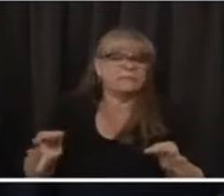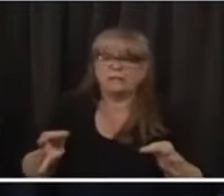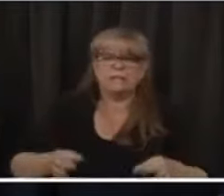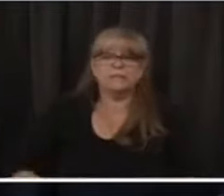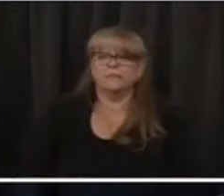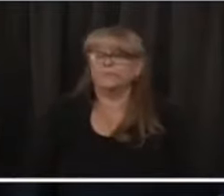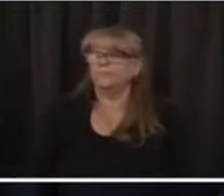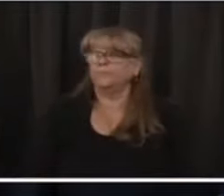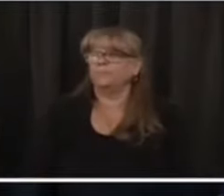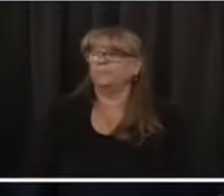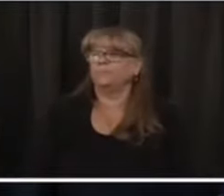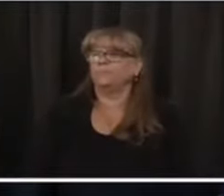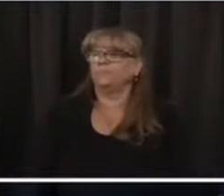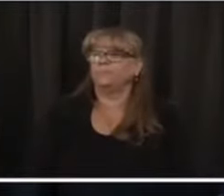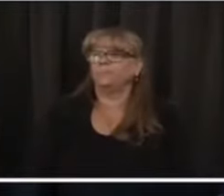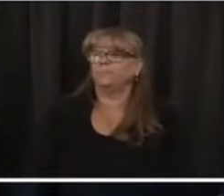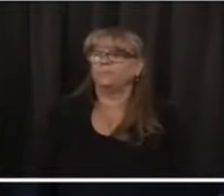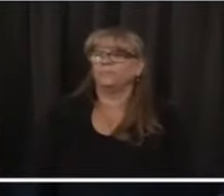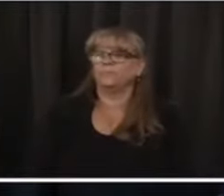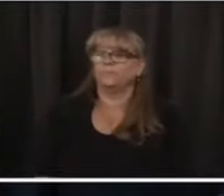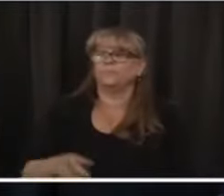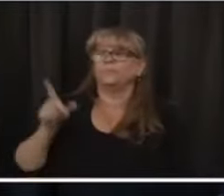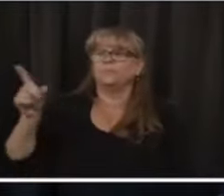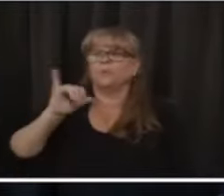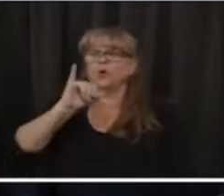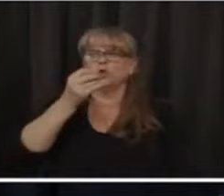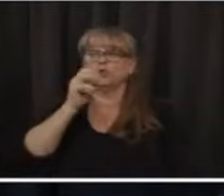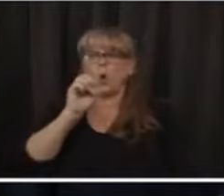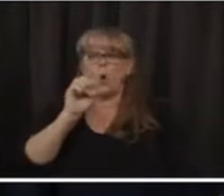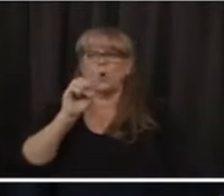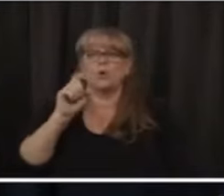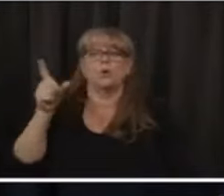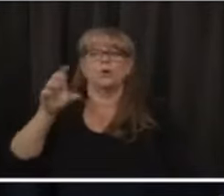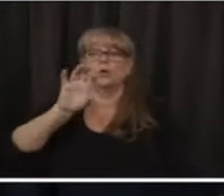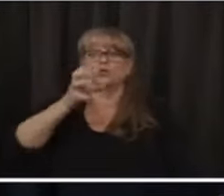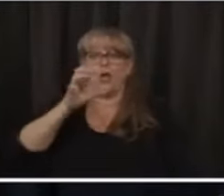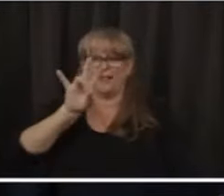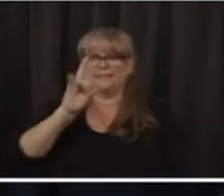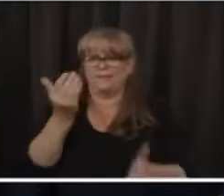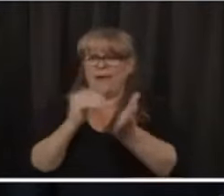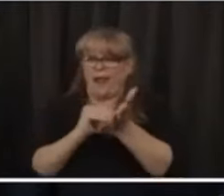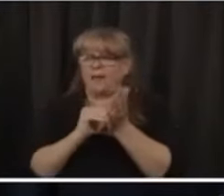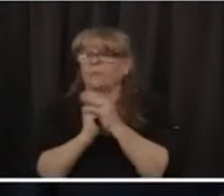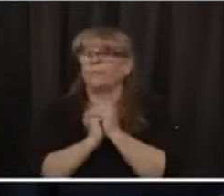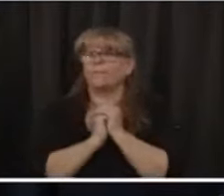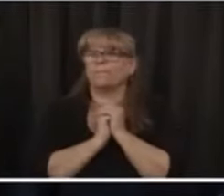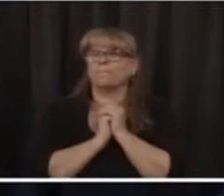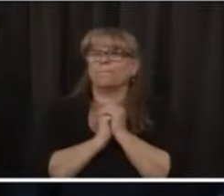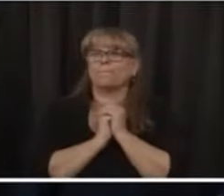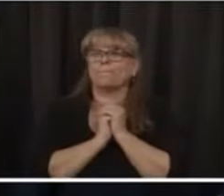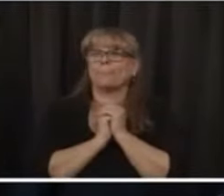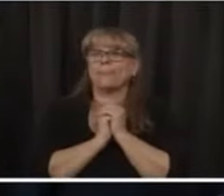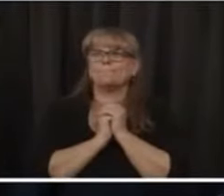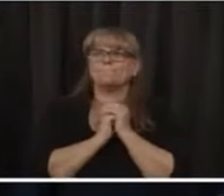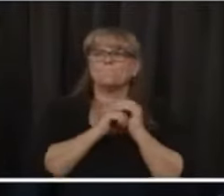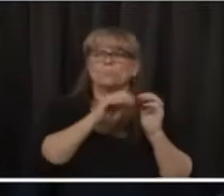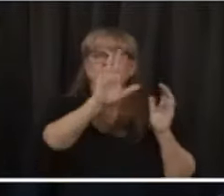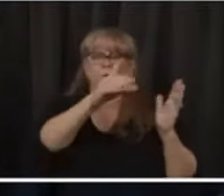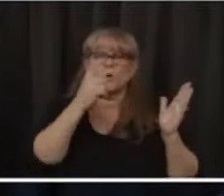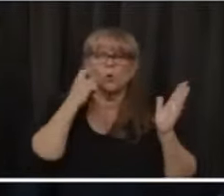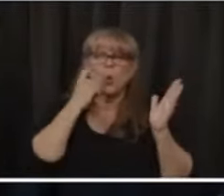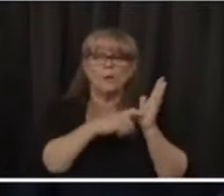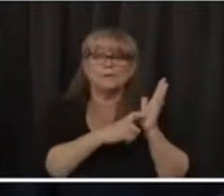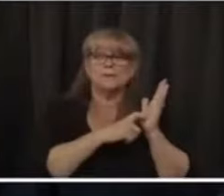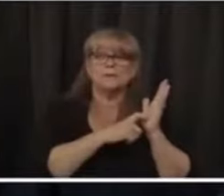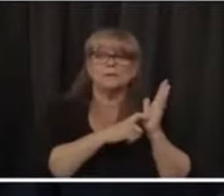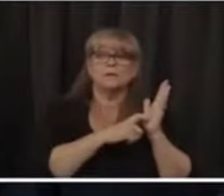Hi, Governor. This is Joe Vaccarelli from Denver 7. How do you account for this kind of slowdown we're seeing in the number of vaccines being